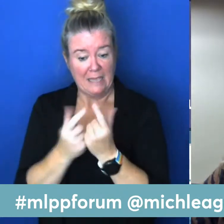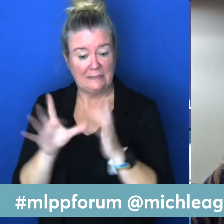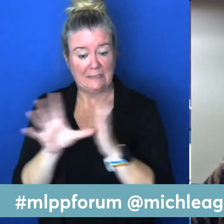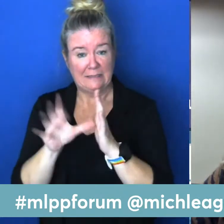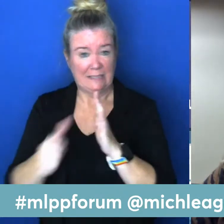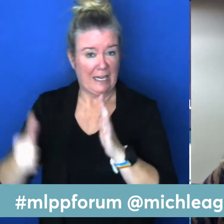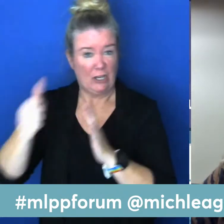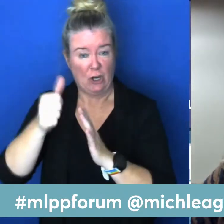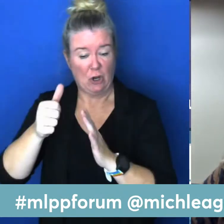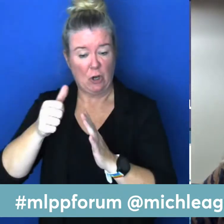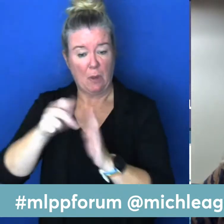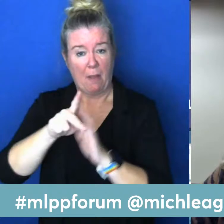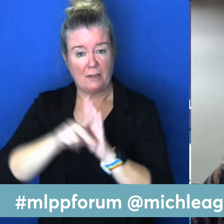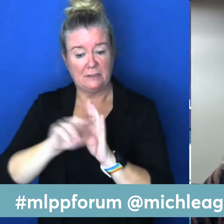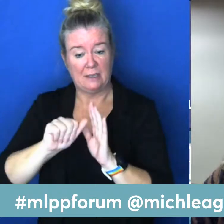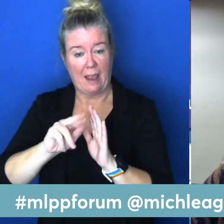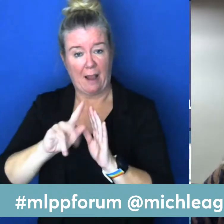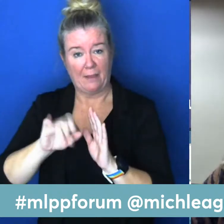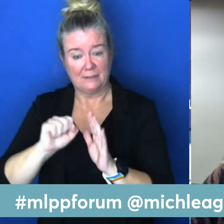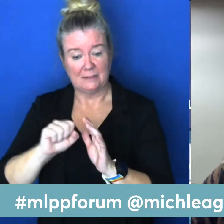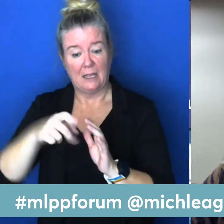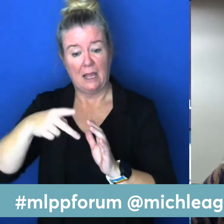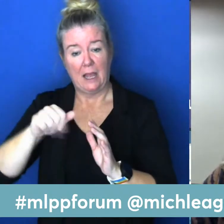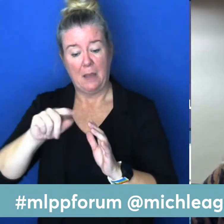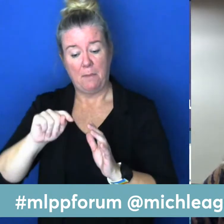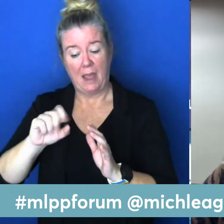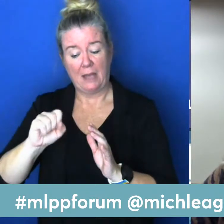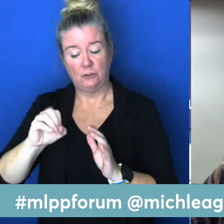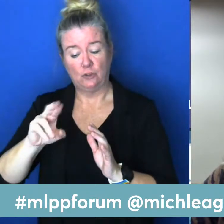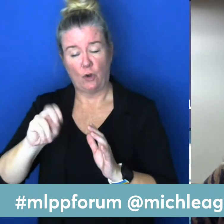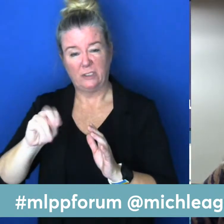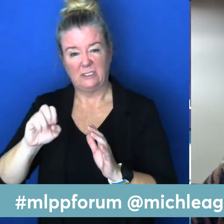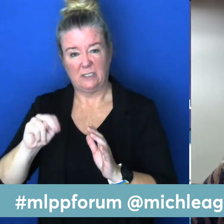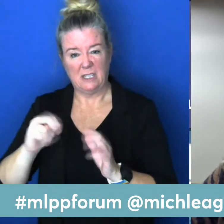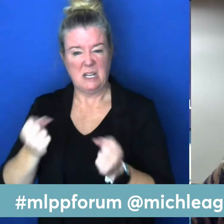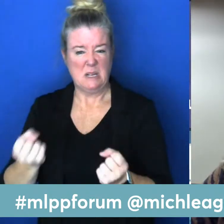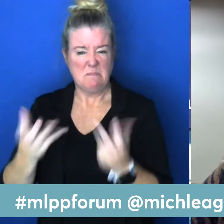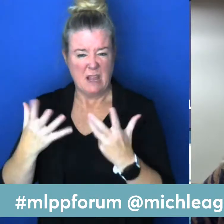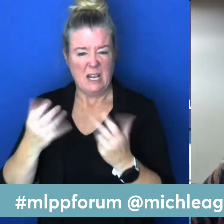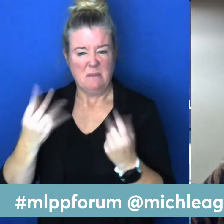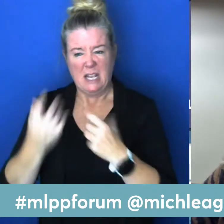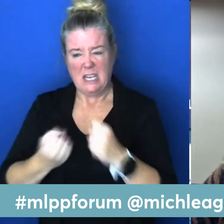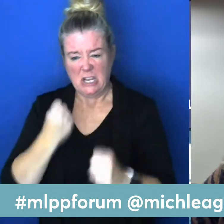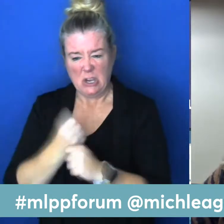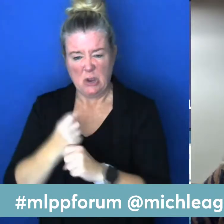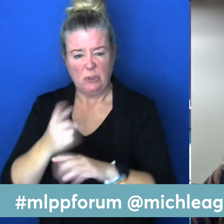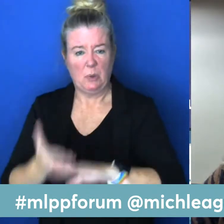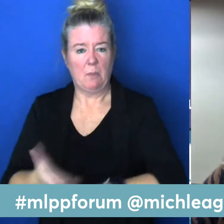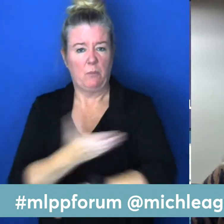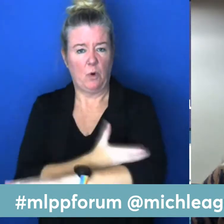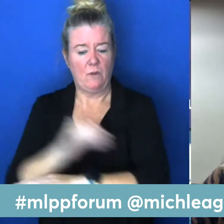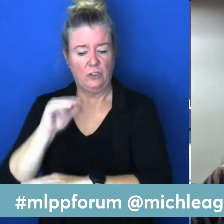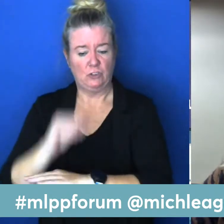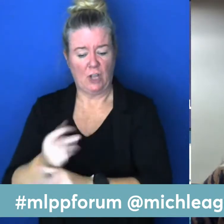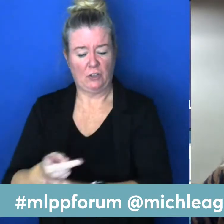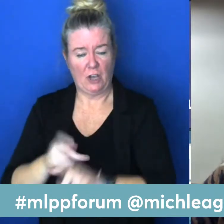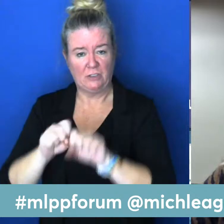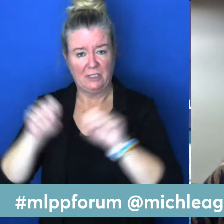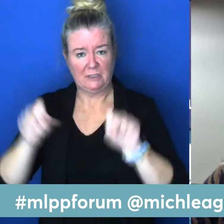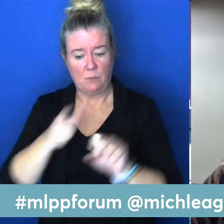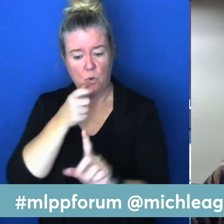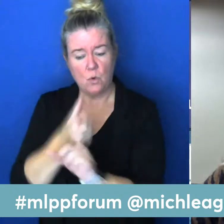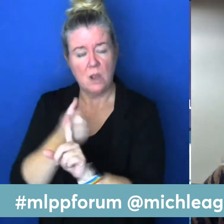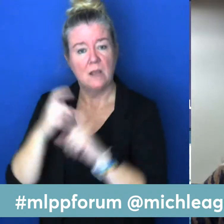policy analyst, Pat Sorensen, who devoted decades to improving the childcare system and who was able